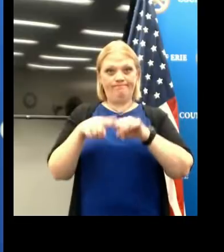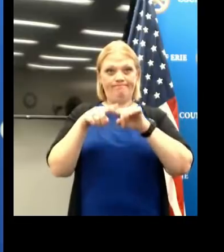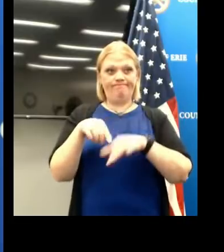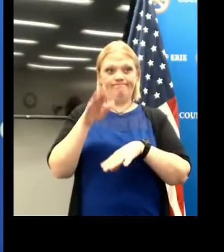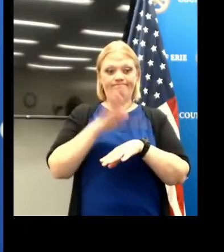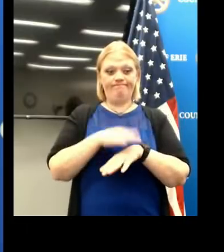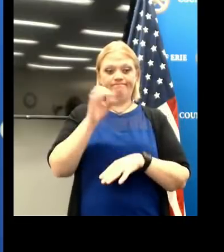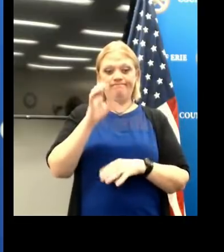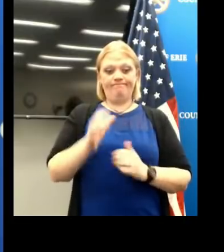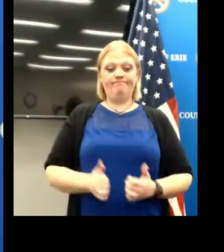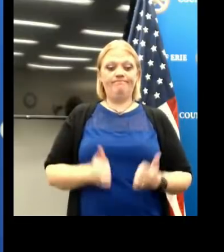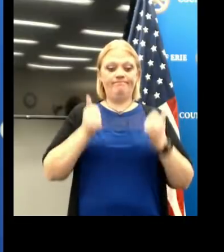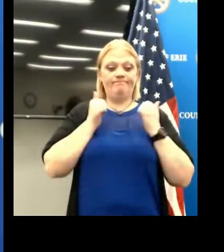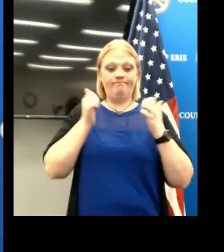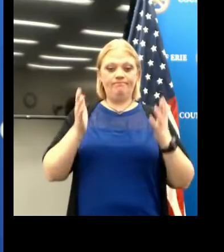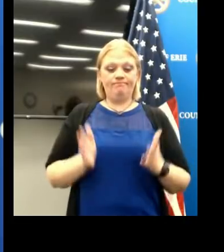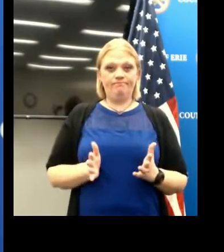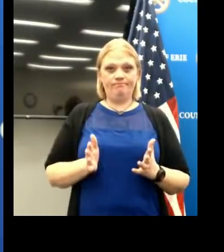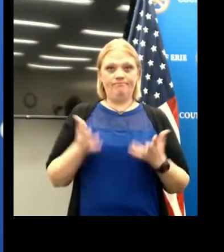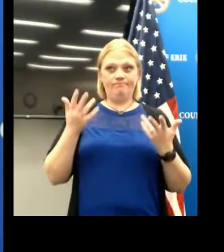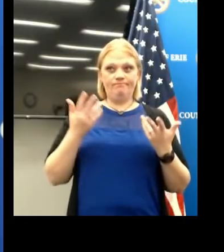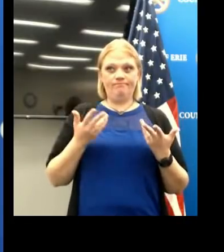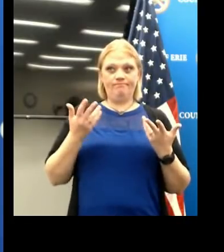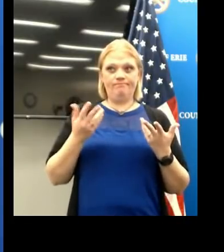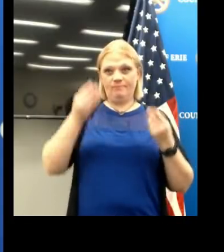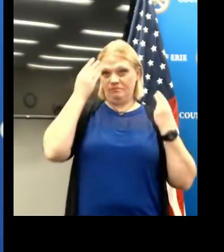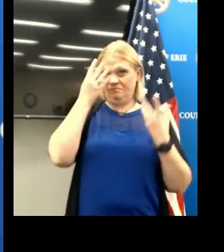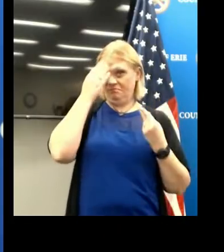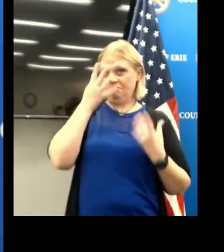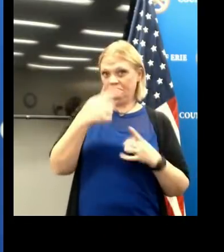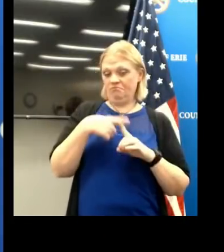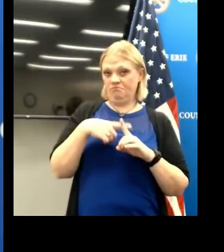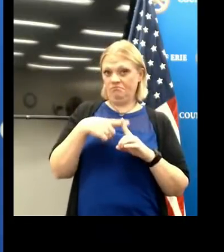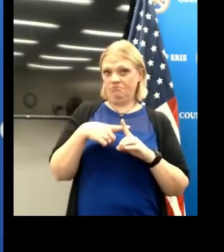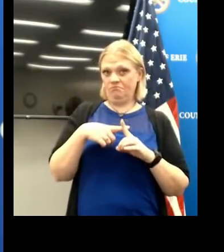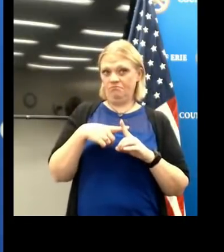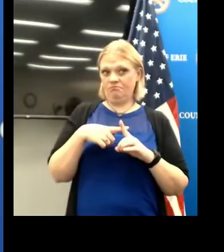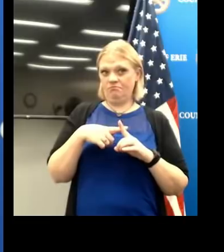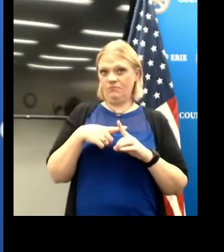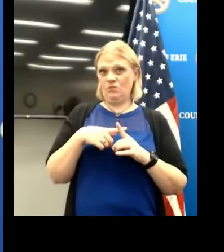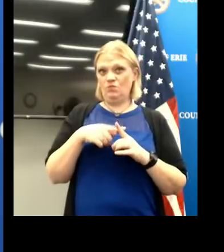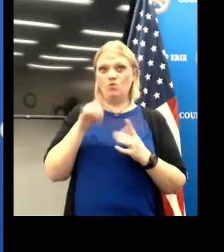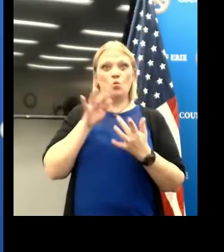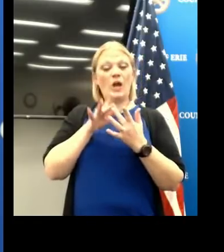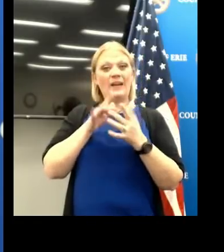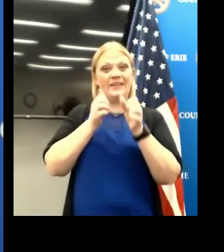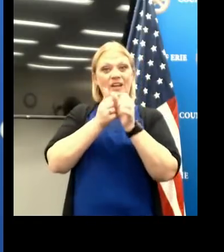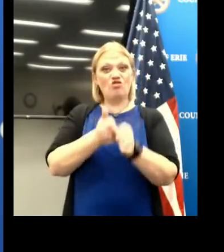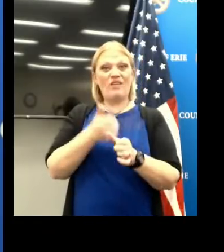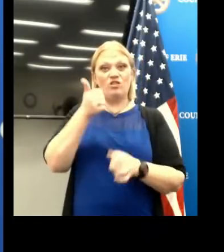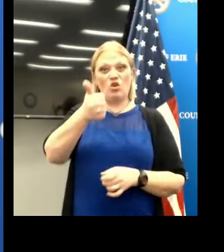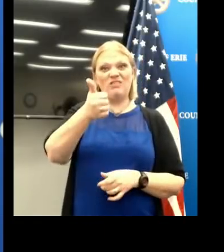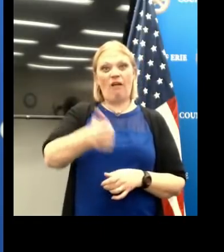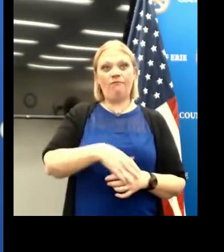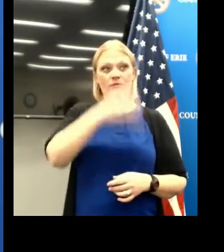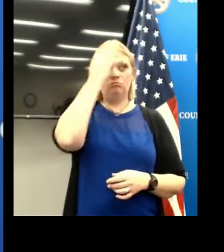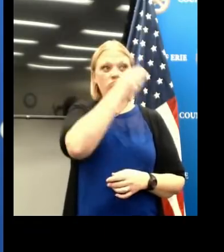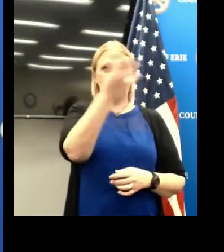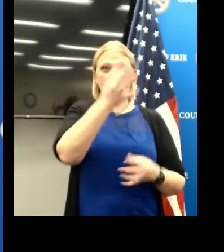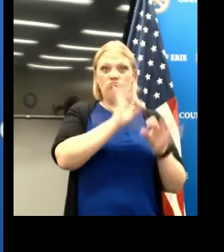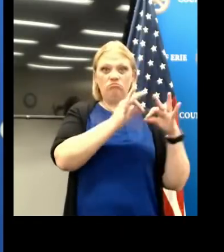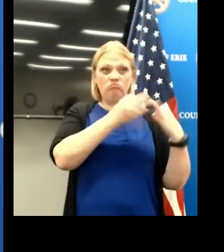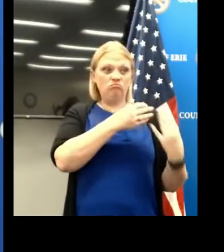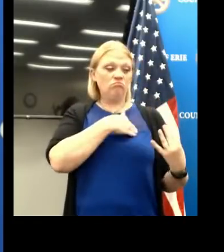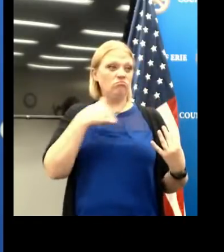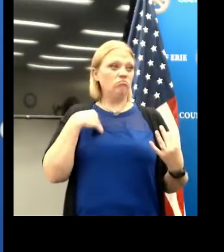Erie County residents who've been informed that they are positive to, be a contact tracer yourself. Inform your friends, your family